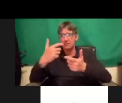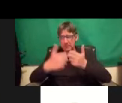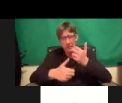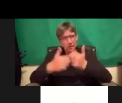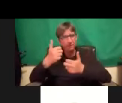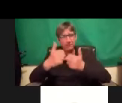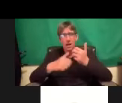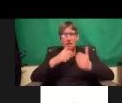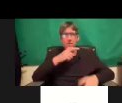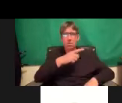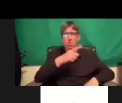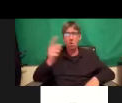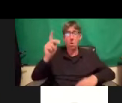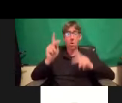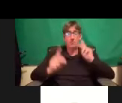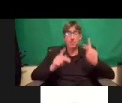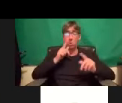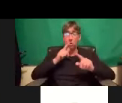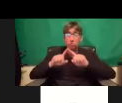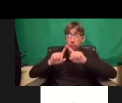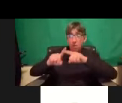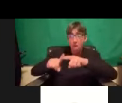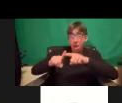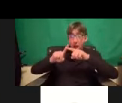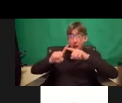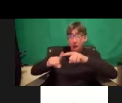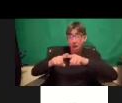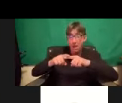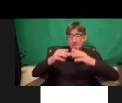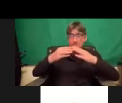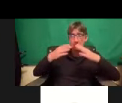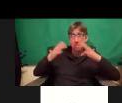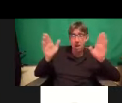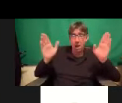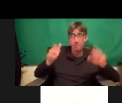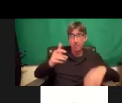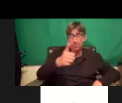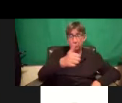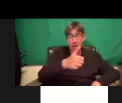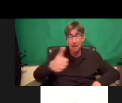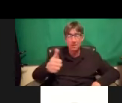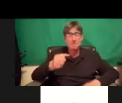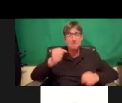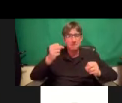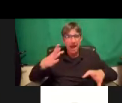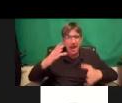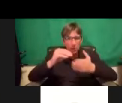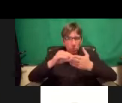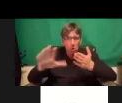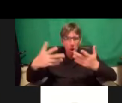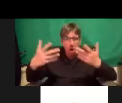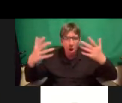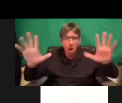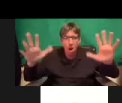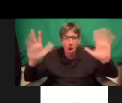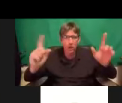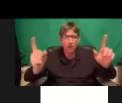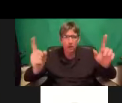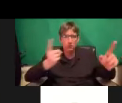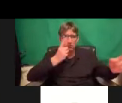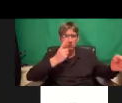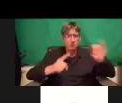of students have come to our office to express their distress about this. And